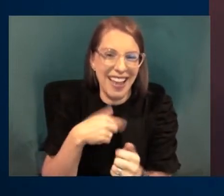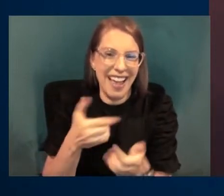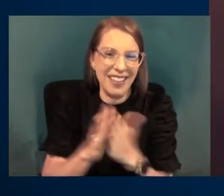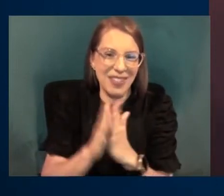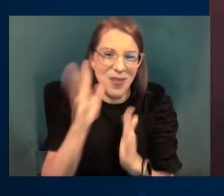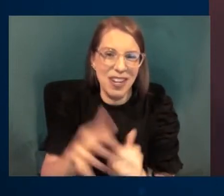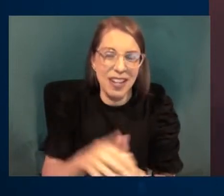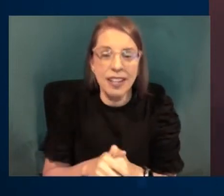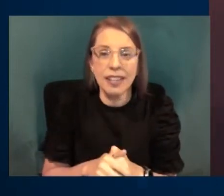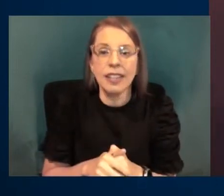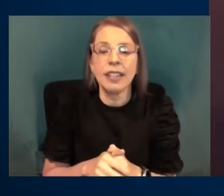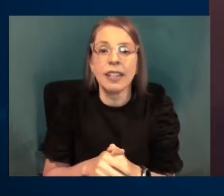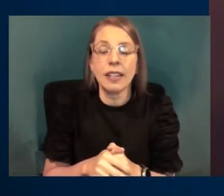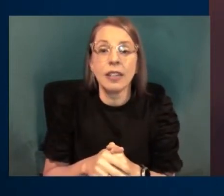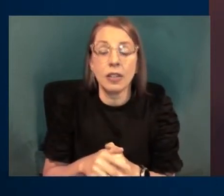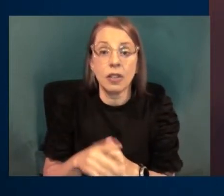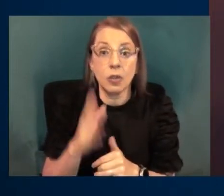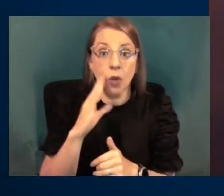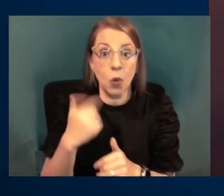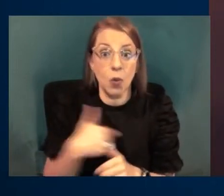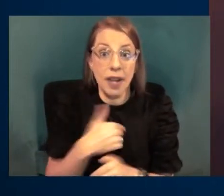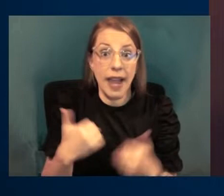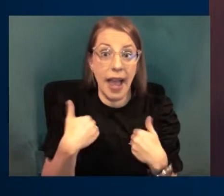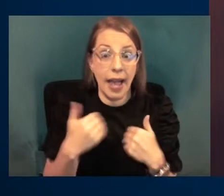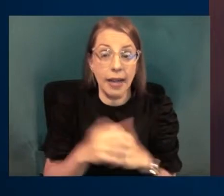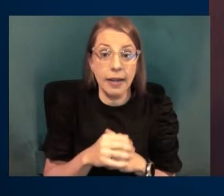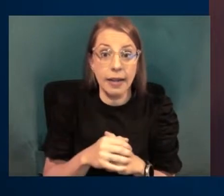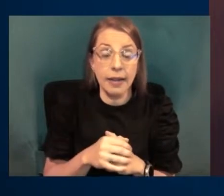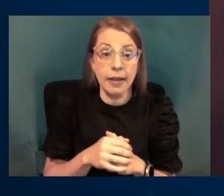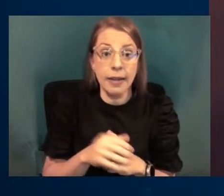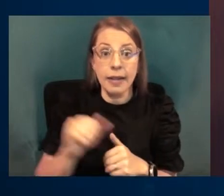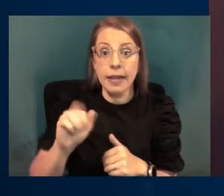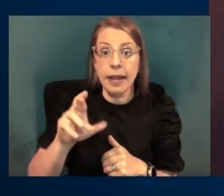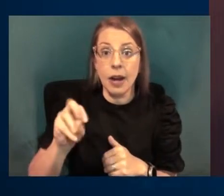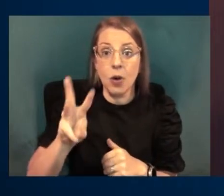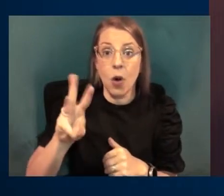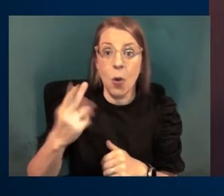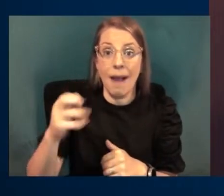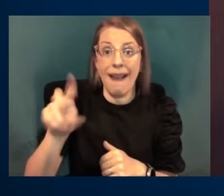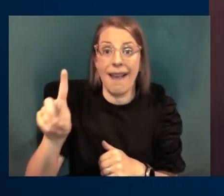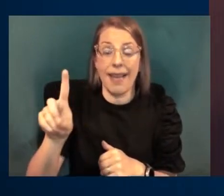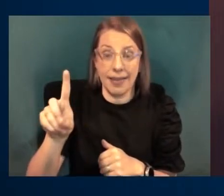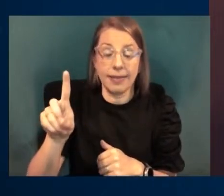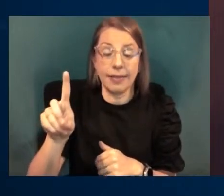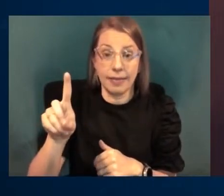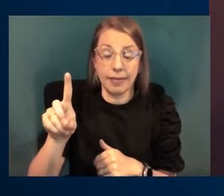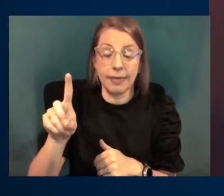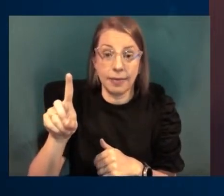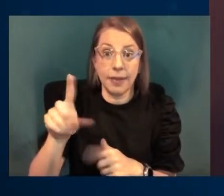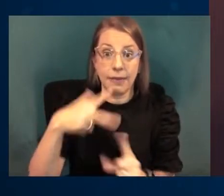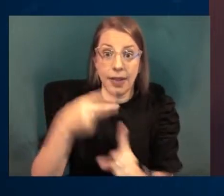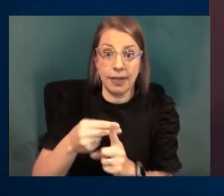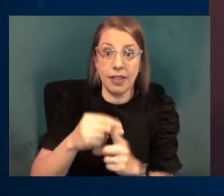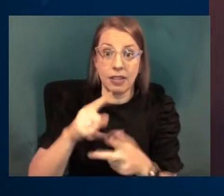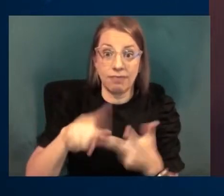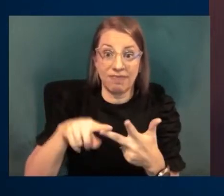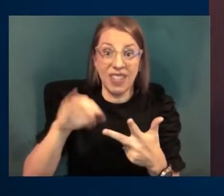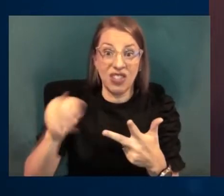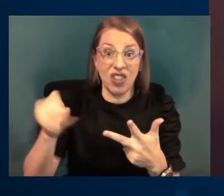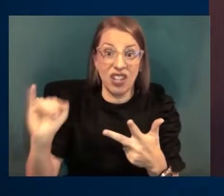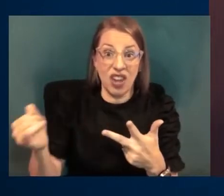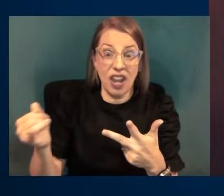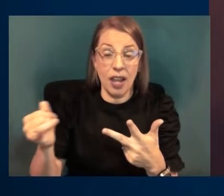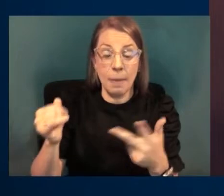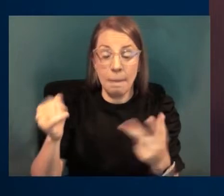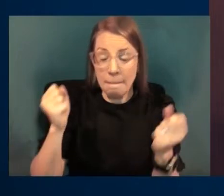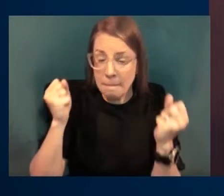you know, we had the large Arrowhead vaccination event earlier this year that was the Johnson & Johnson vaccination event. I mean, of the thousands of